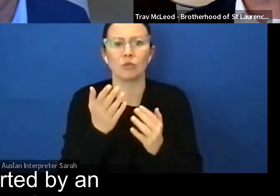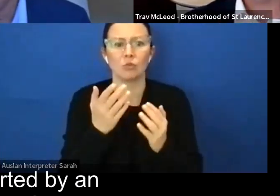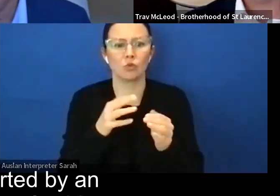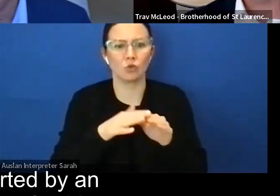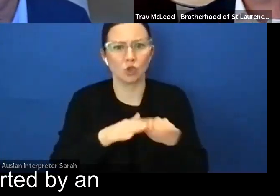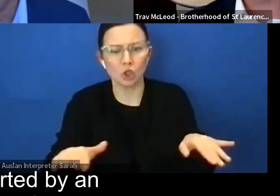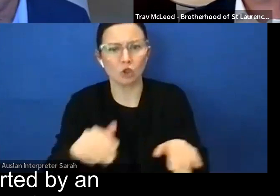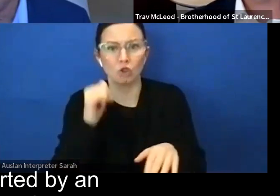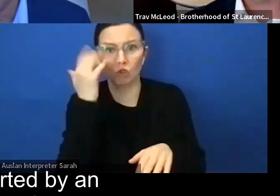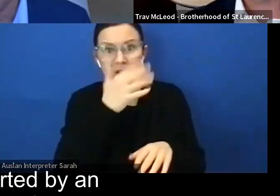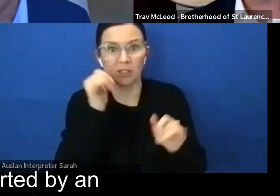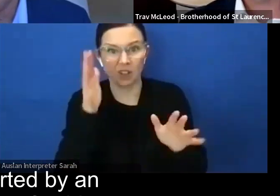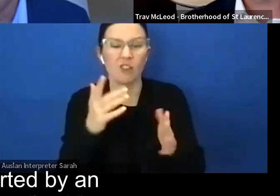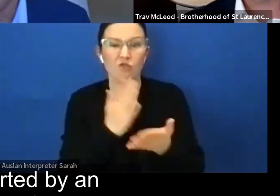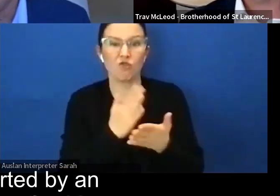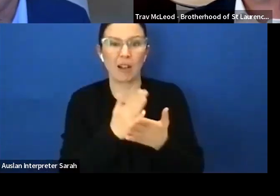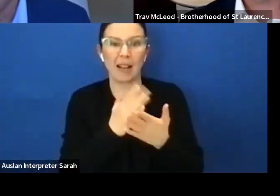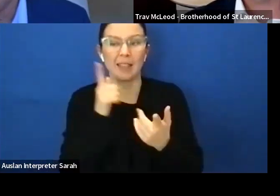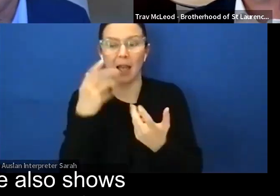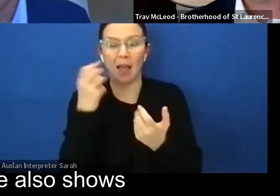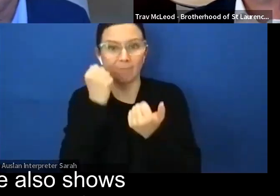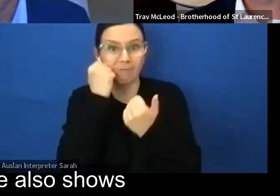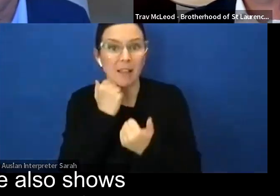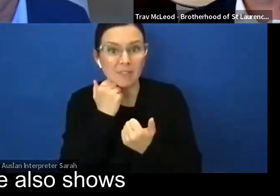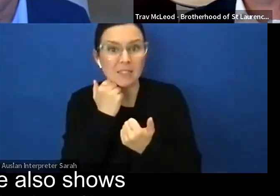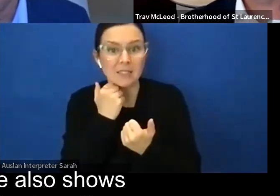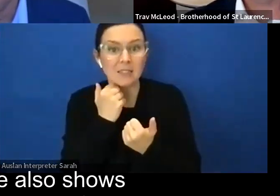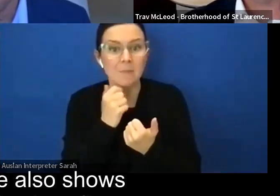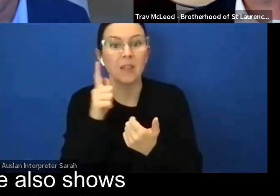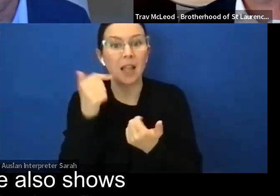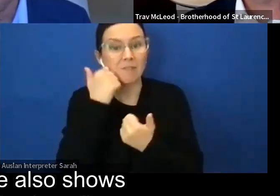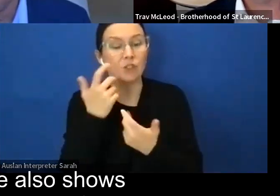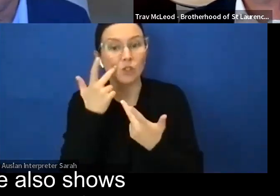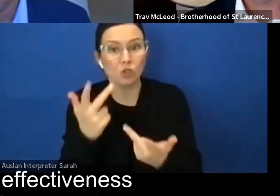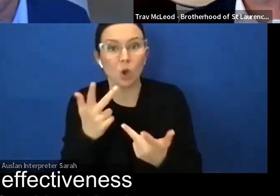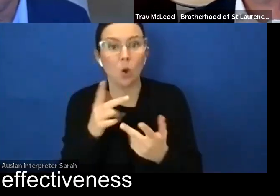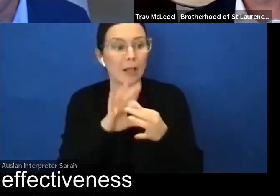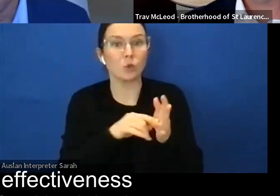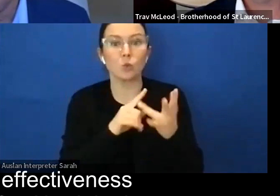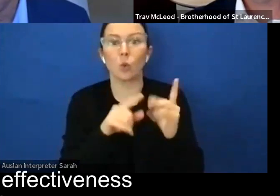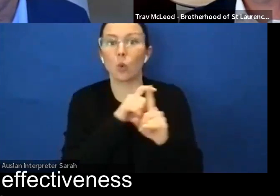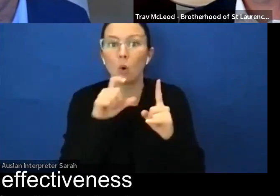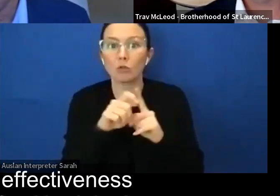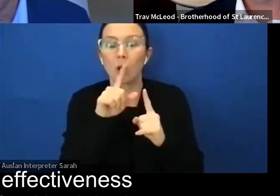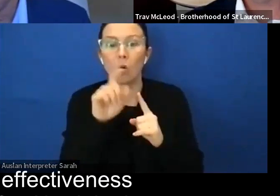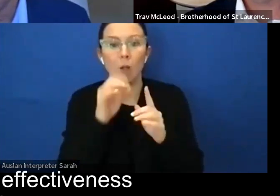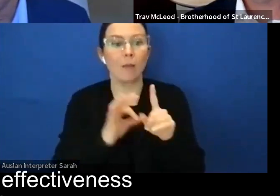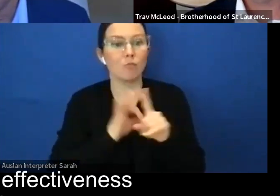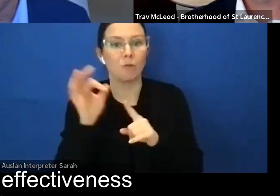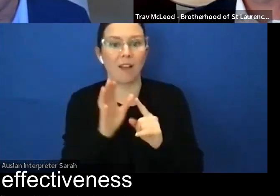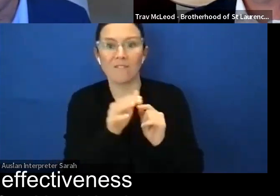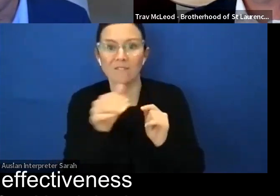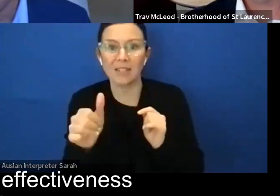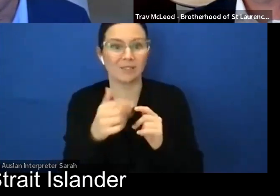is supported by an extensive body of evidence. The evidence also shows that connection to culture improves the effectiveness of